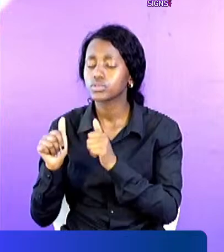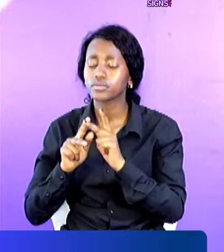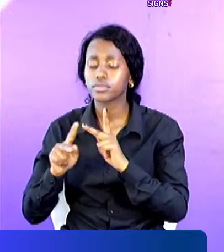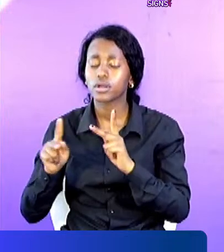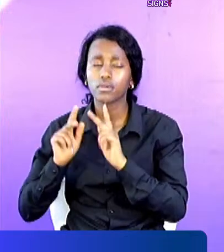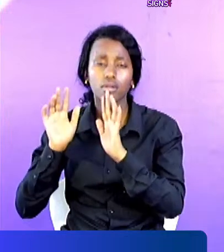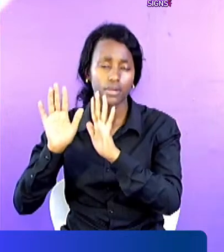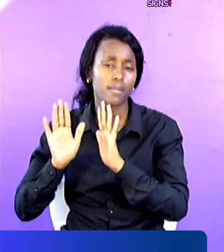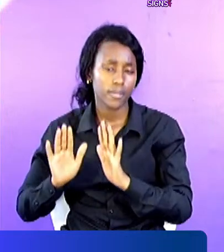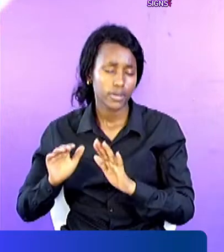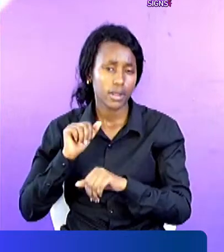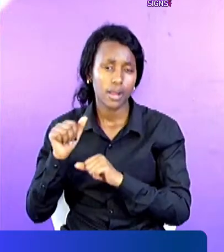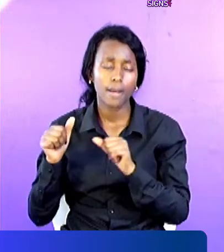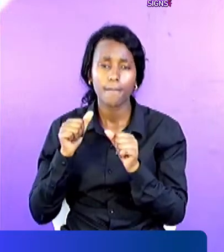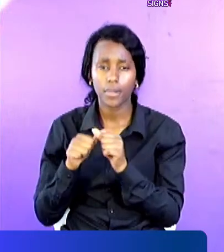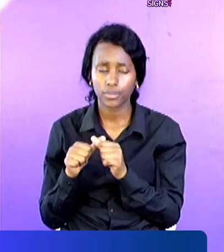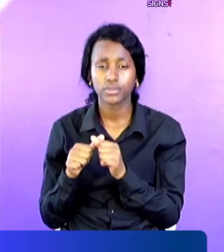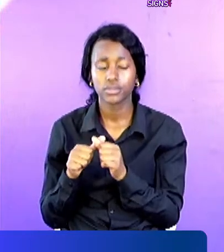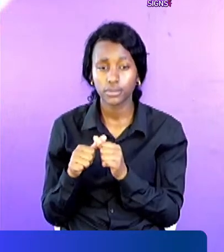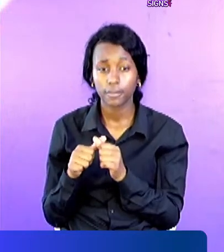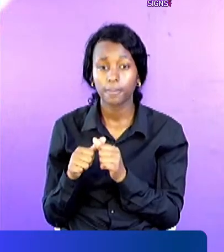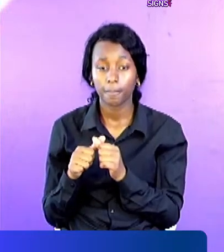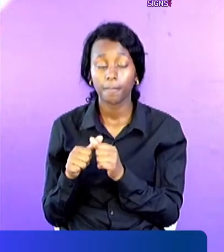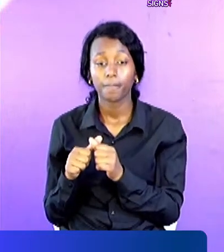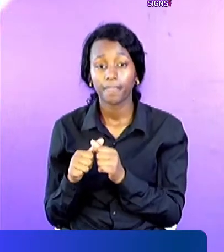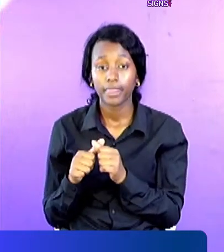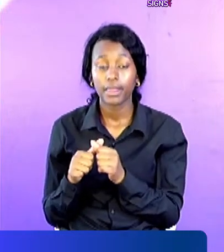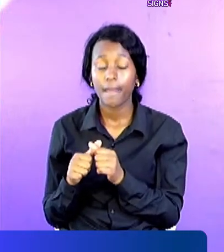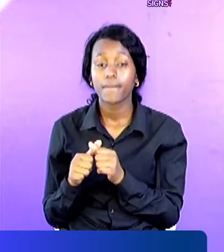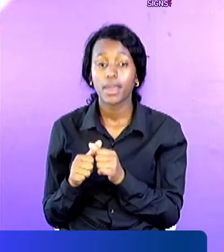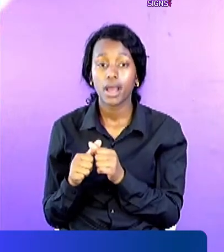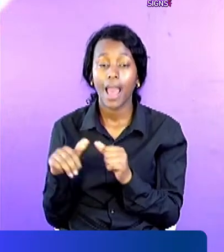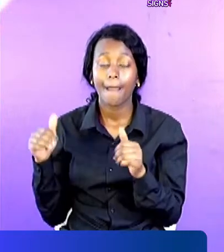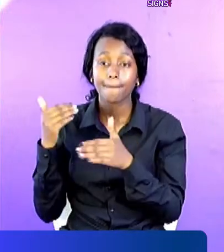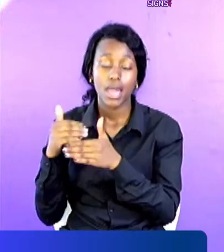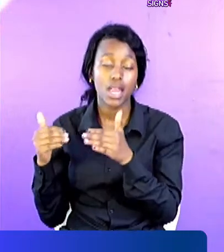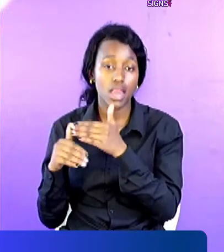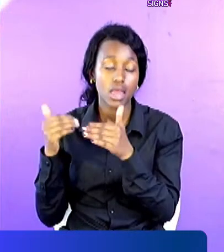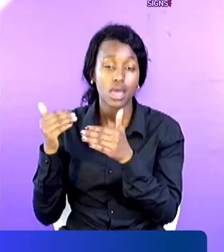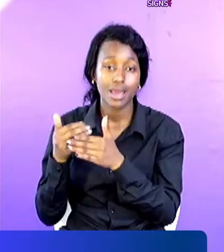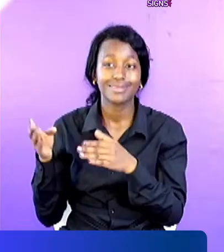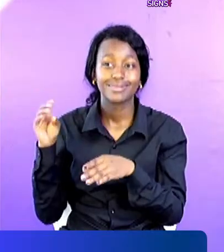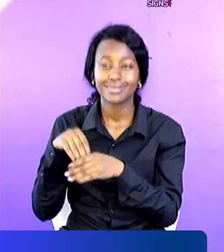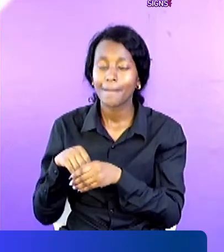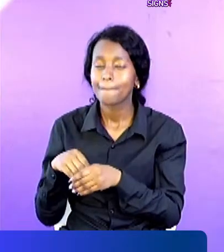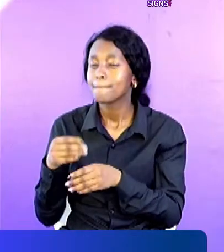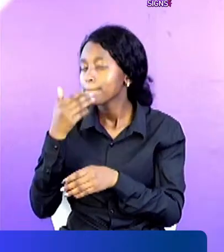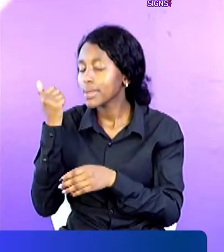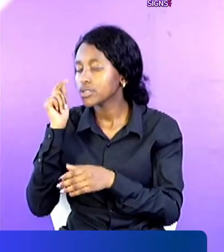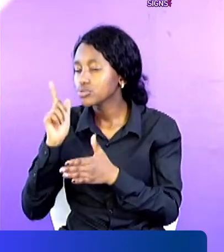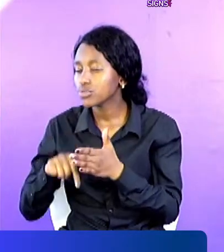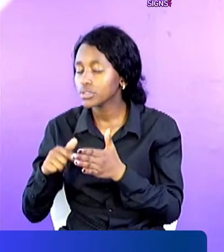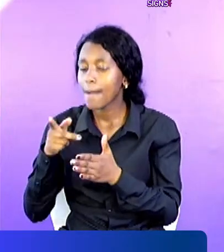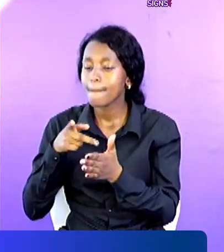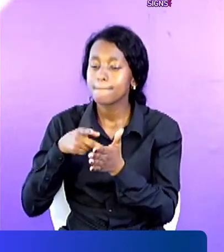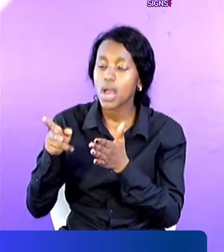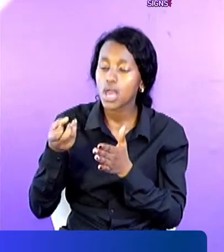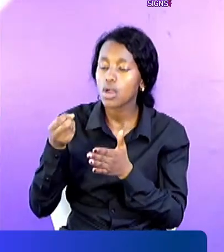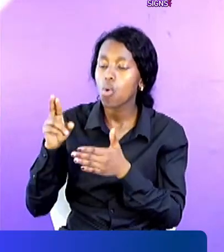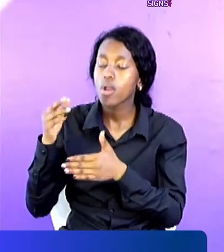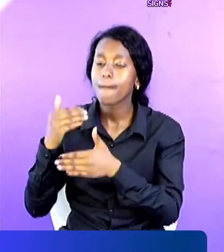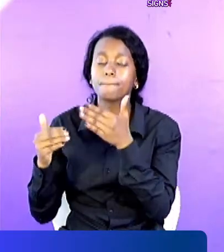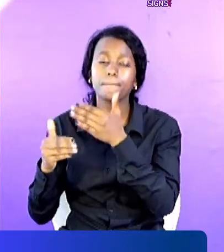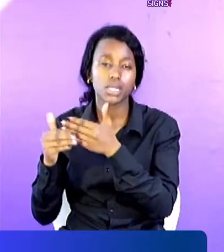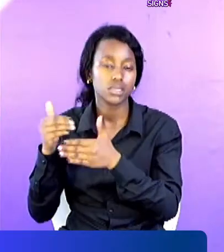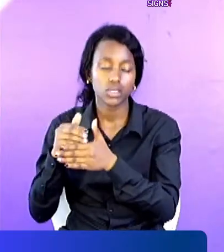In regarding property income, the question is, do we build or do we buy? Because there are also so many uprise buildings,